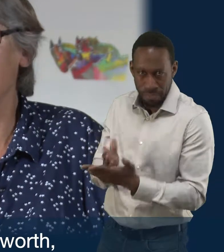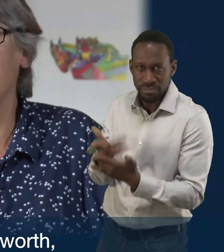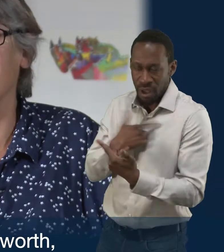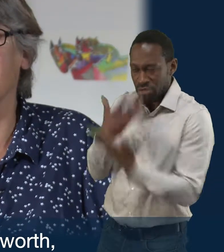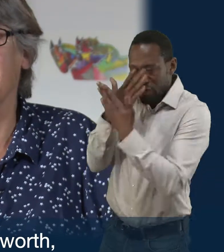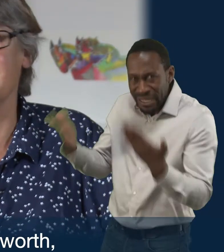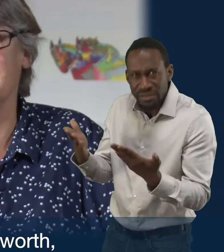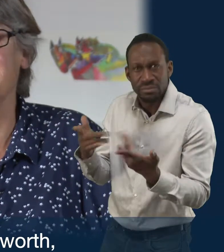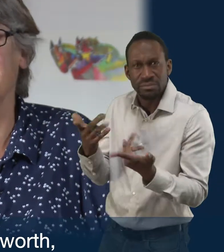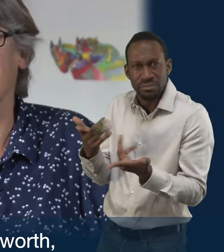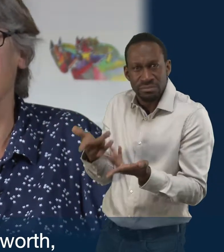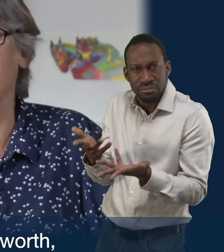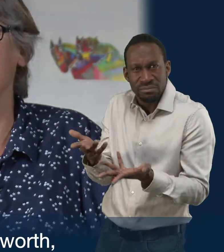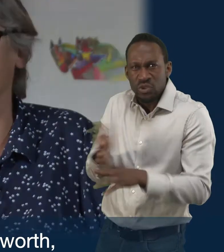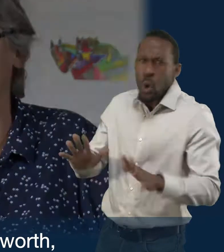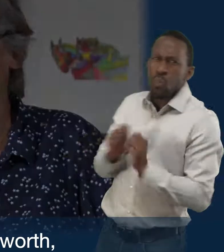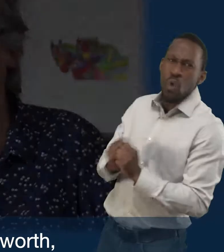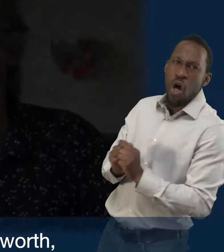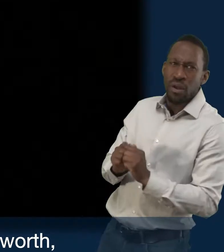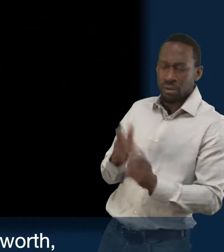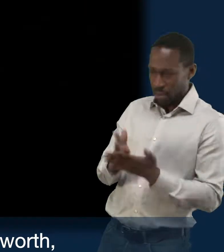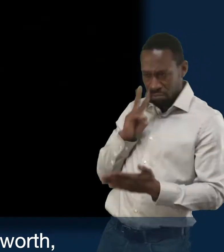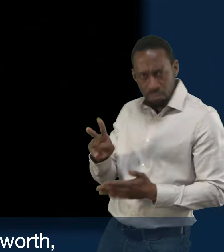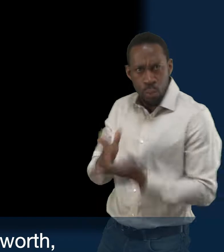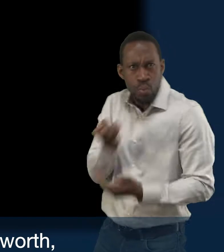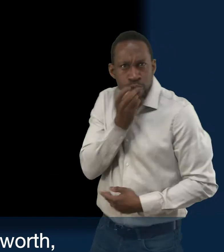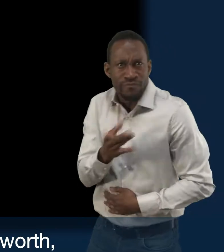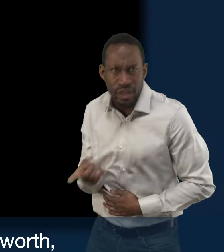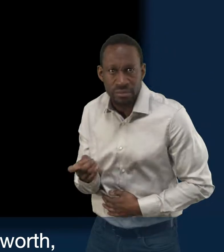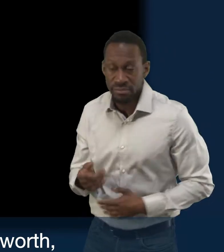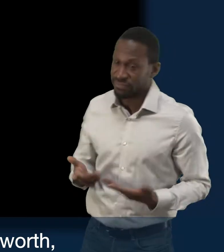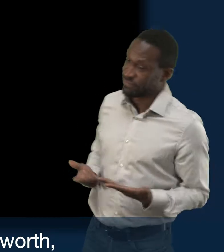as having worth, and actually it was beautiful work.